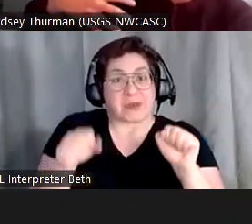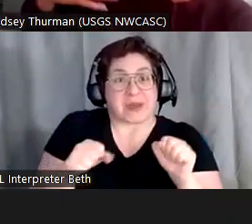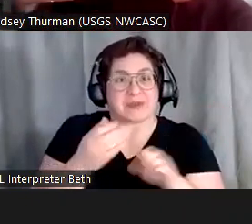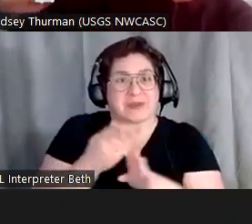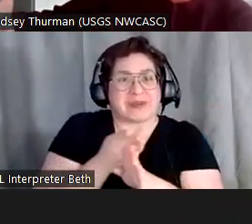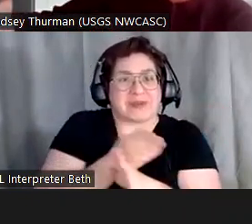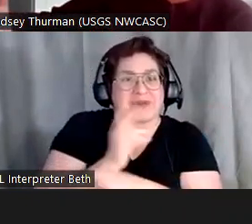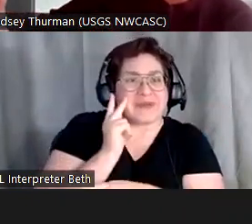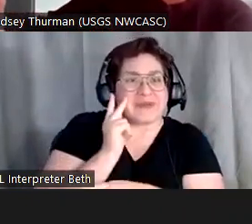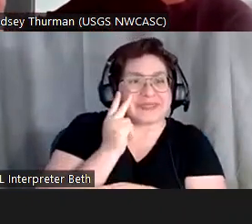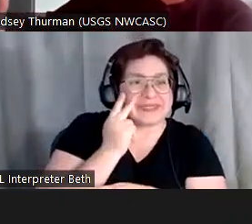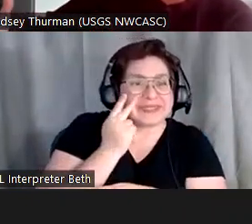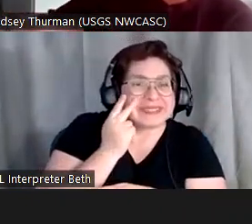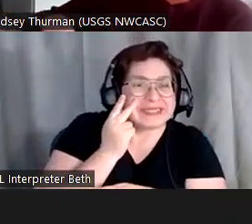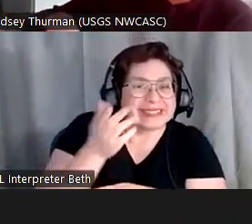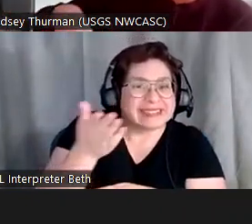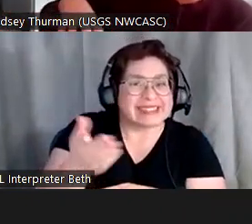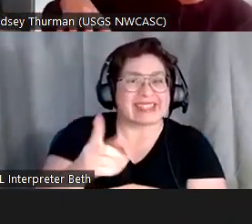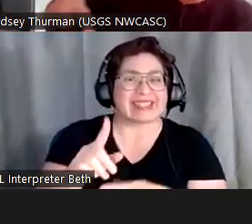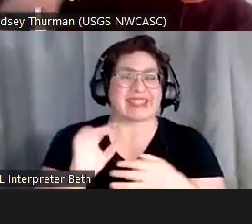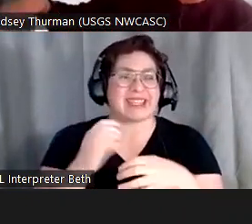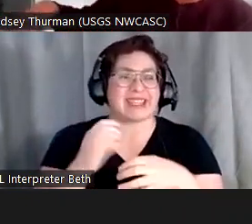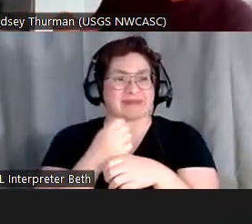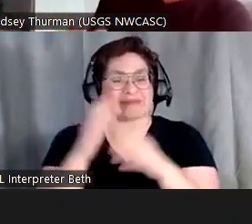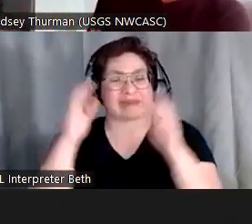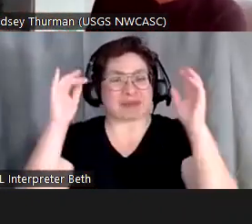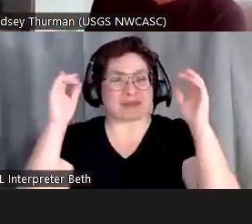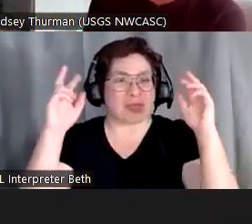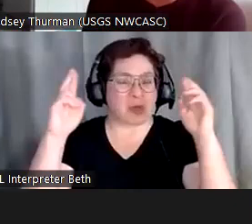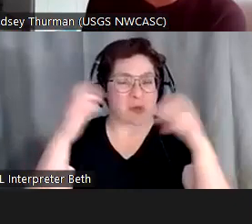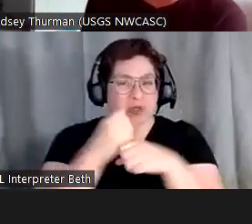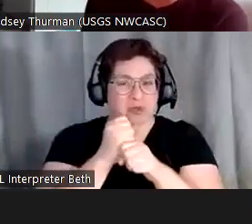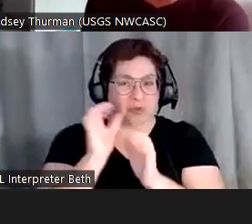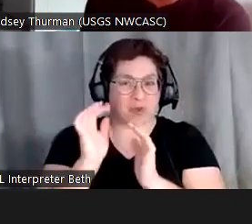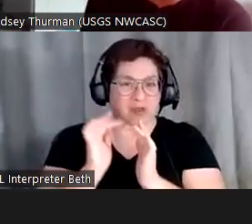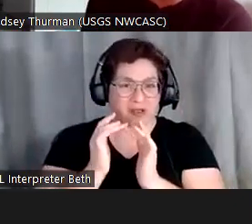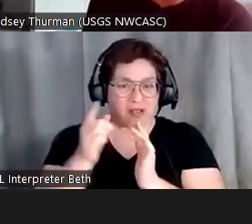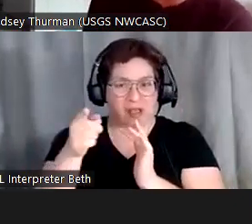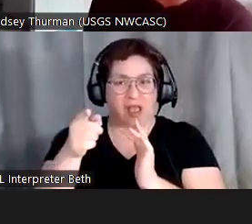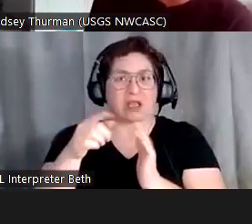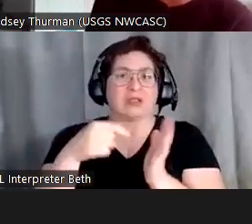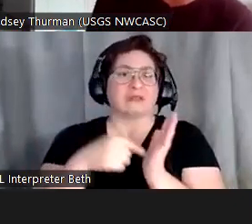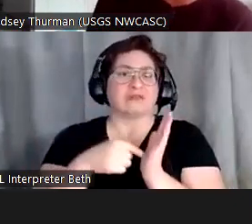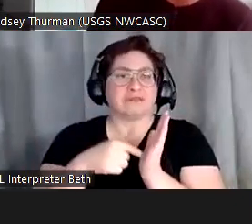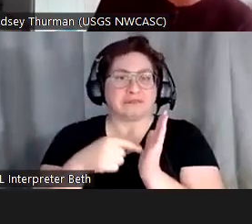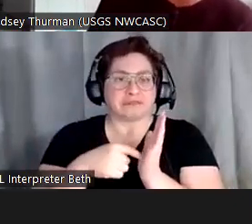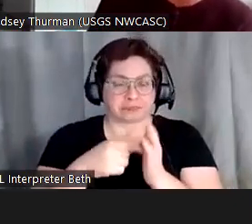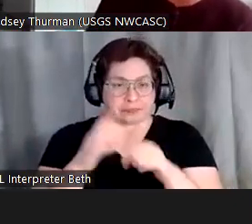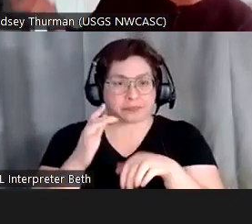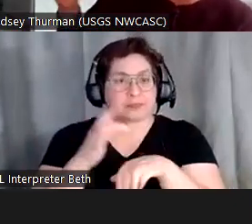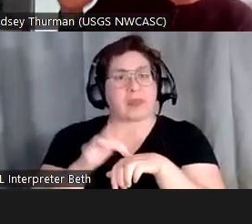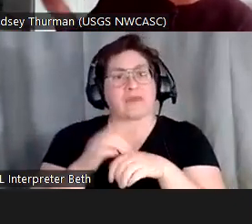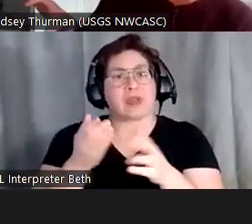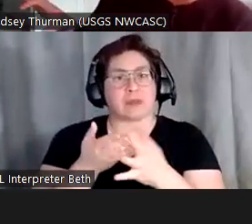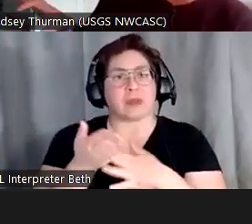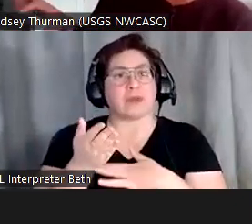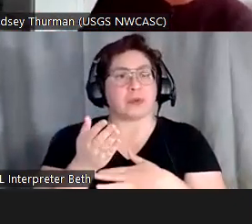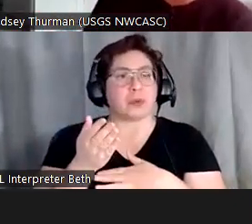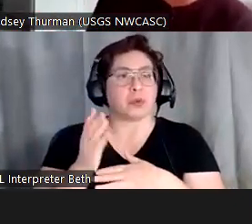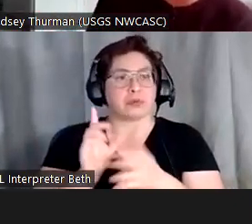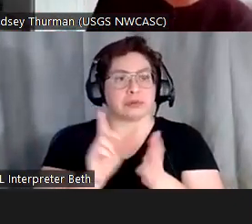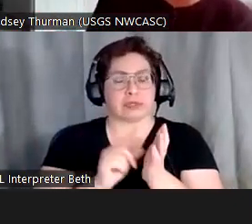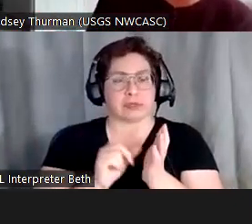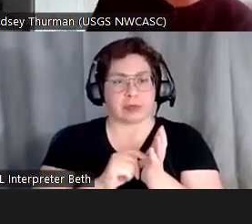to create online for everyone. But this adaptation menu is available through the supplement of our paper and in that